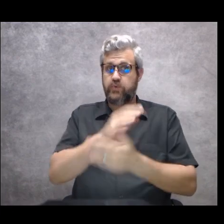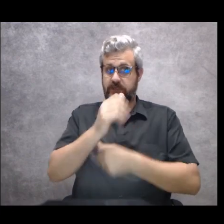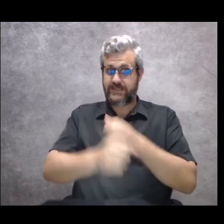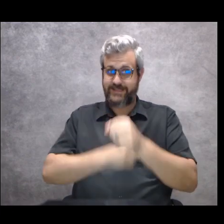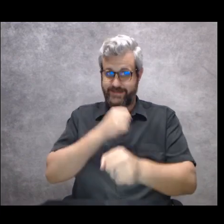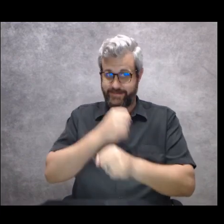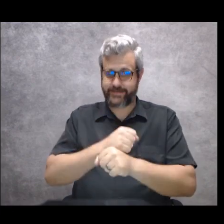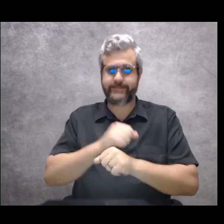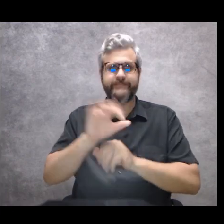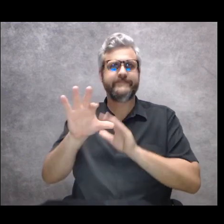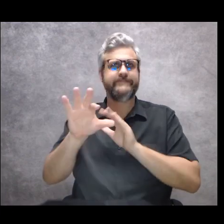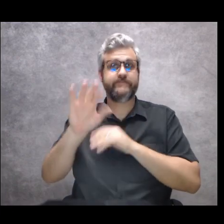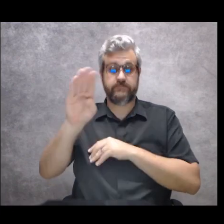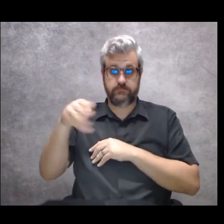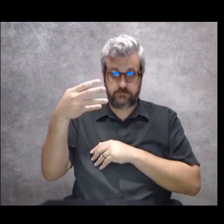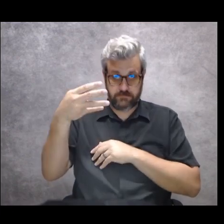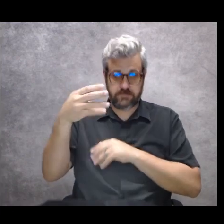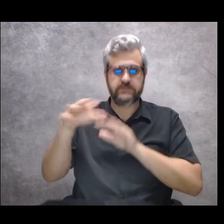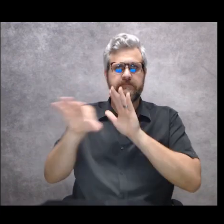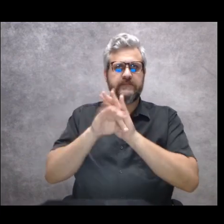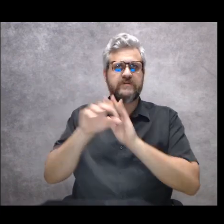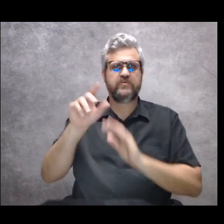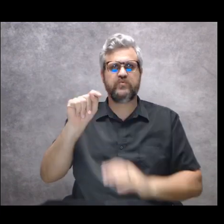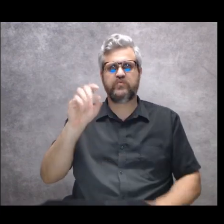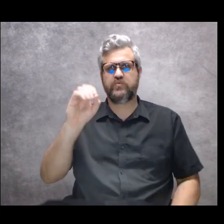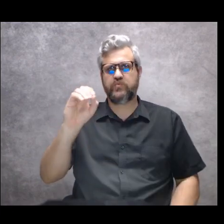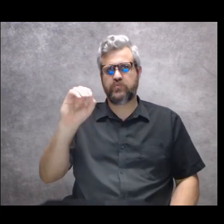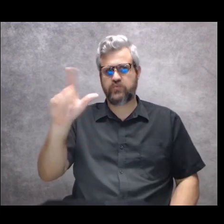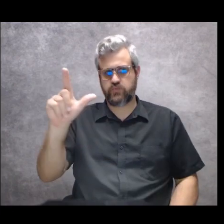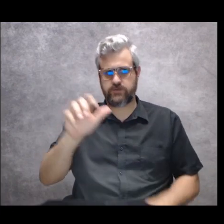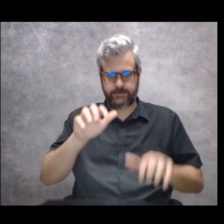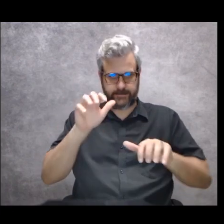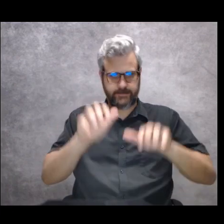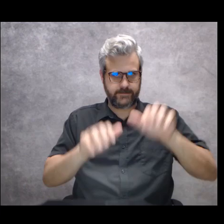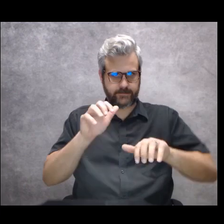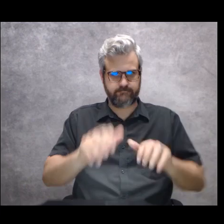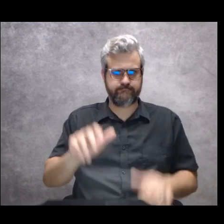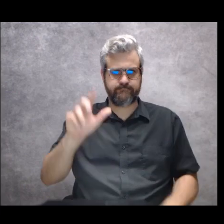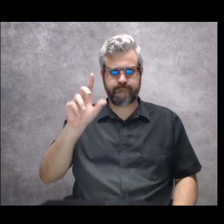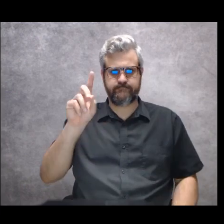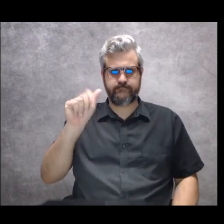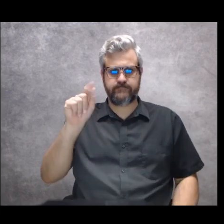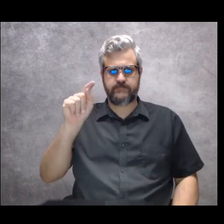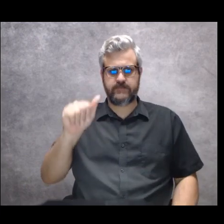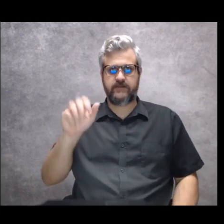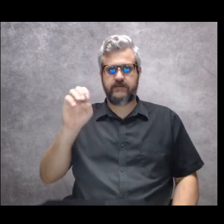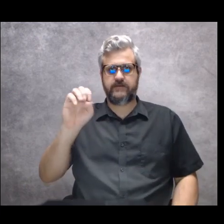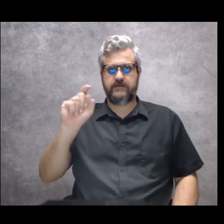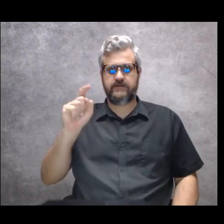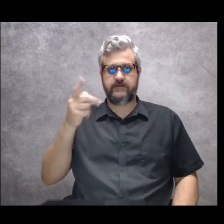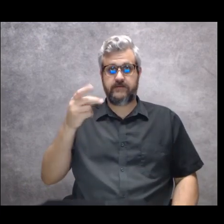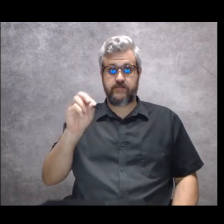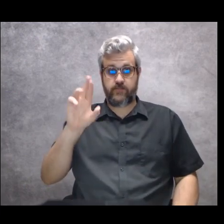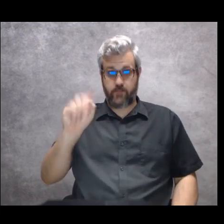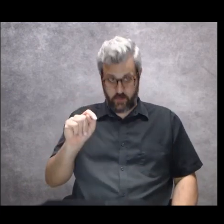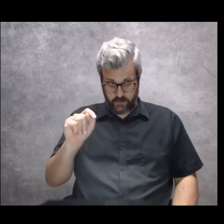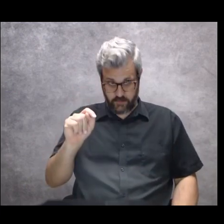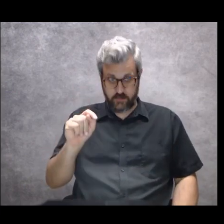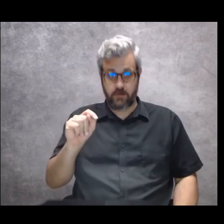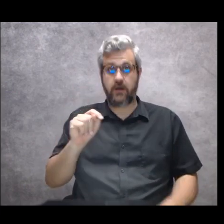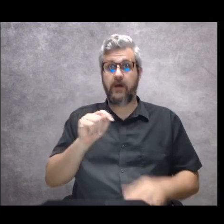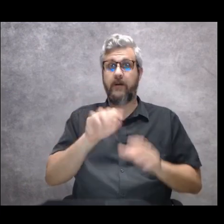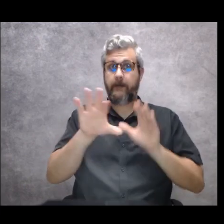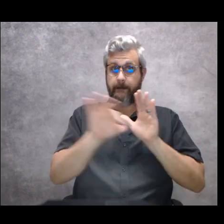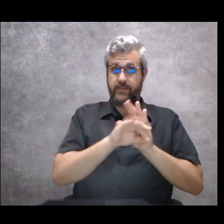the search drop-down list. Type Data Export in the search bar. Select the ad hoc for